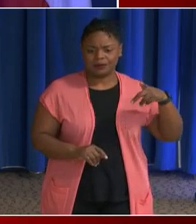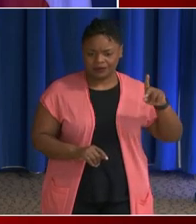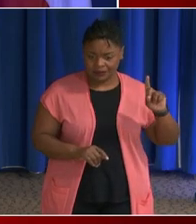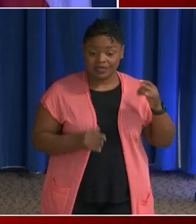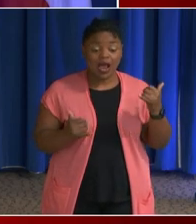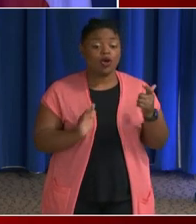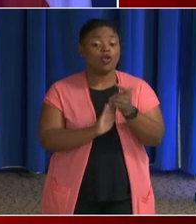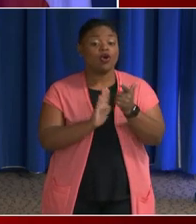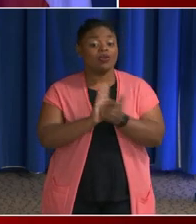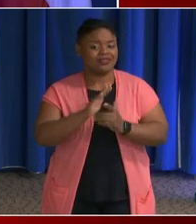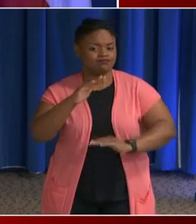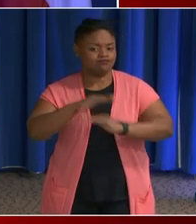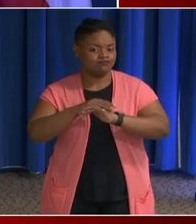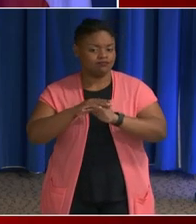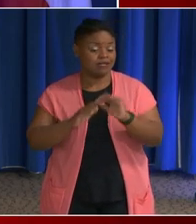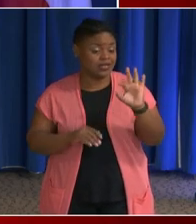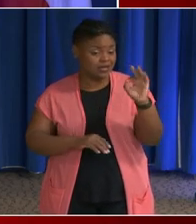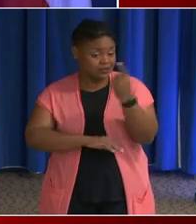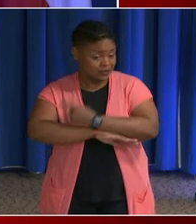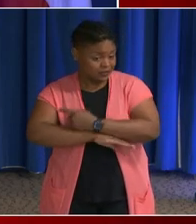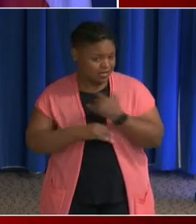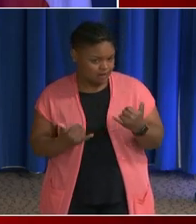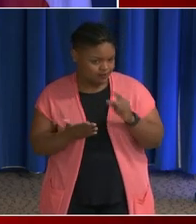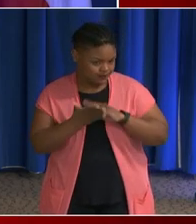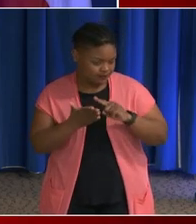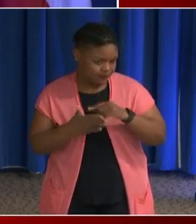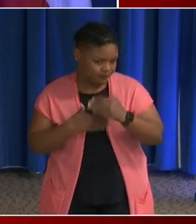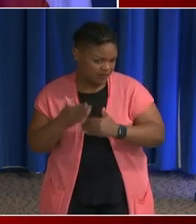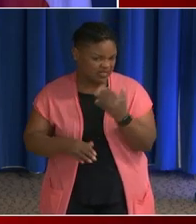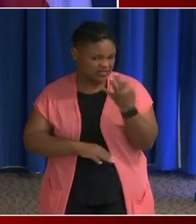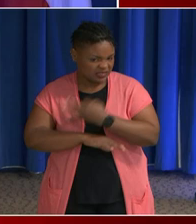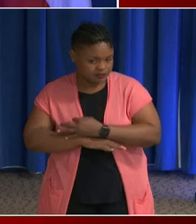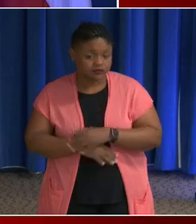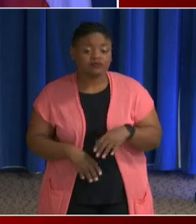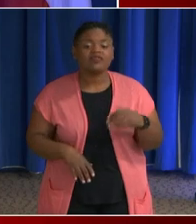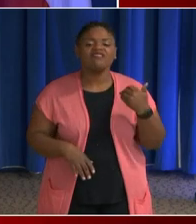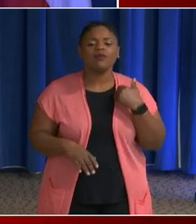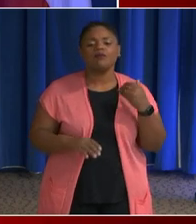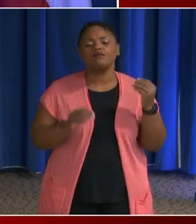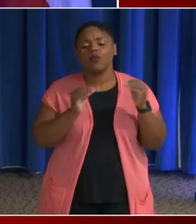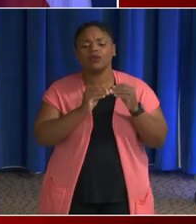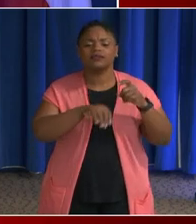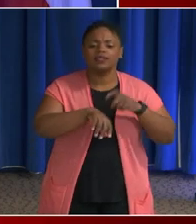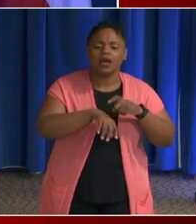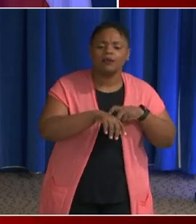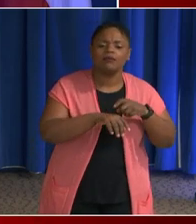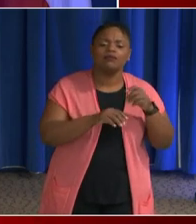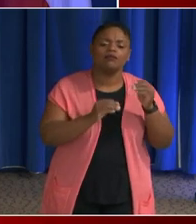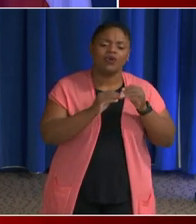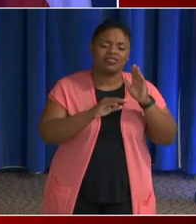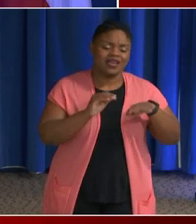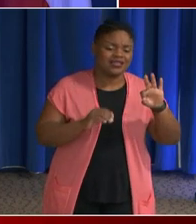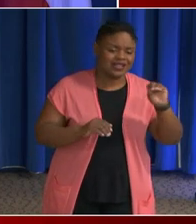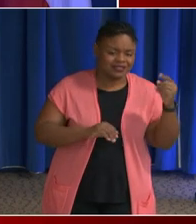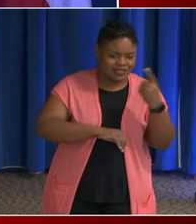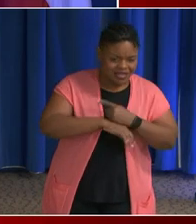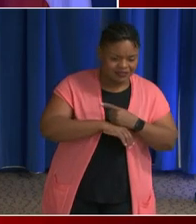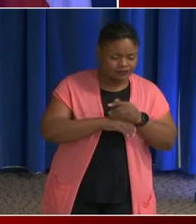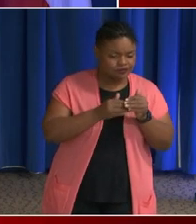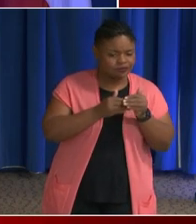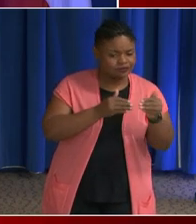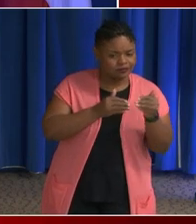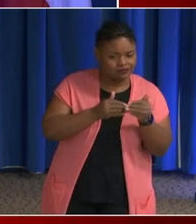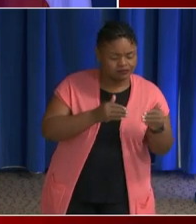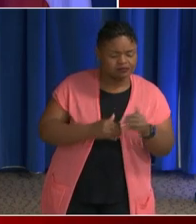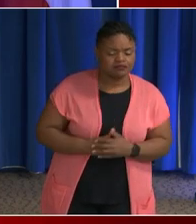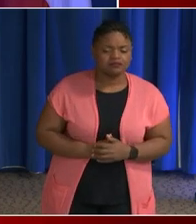to 90 days, and this would give a greater period of time for taking adverse action, corrective